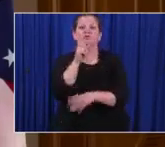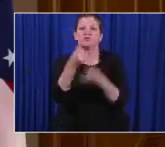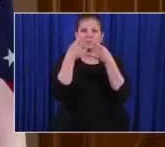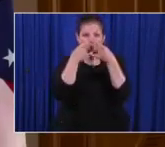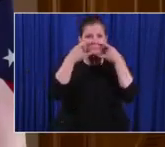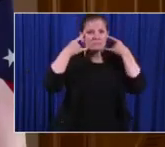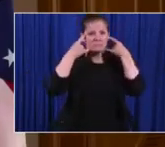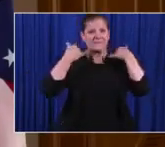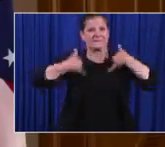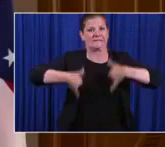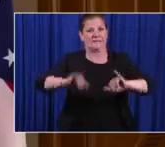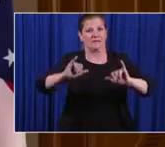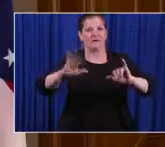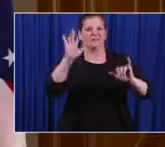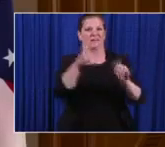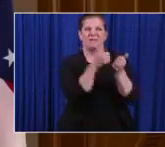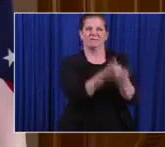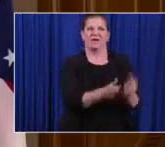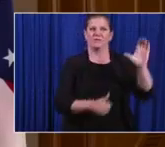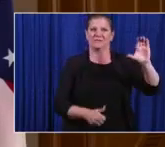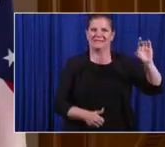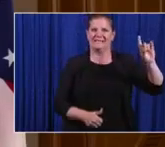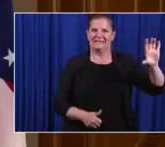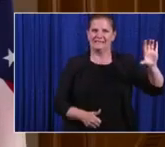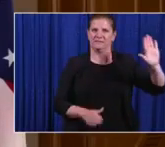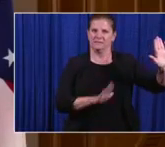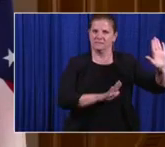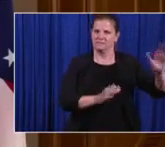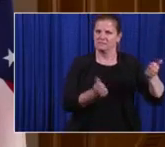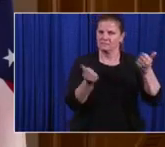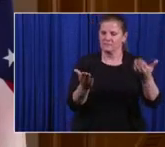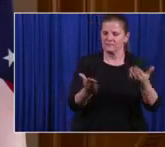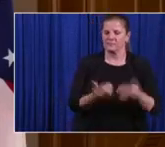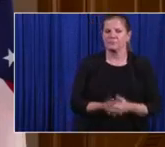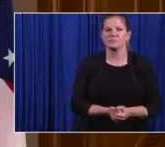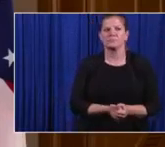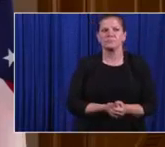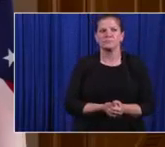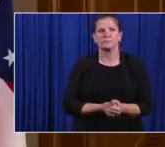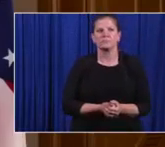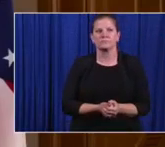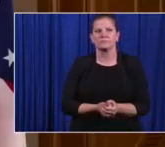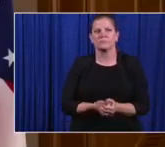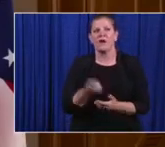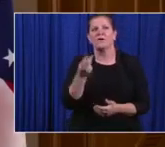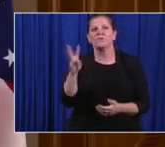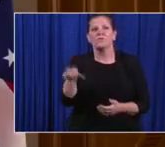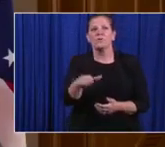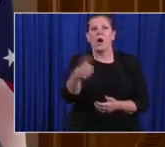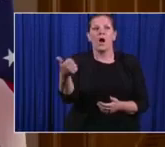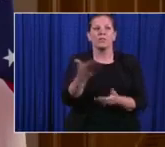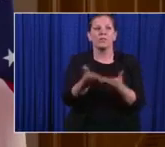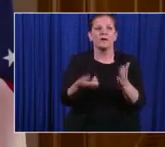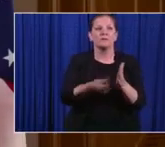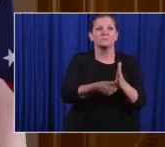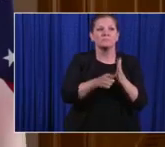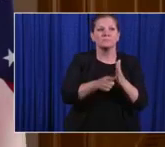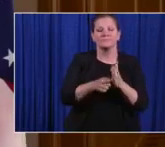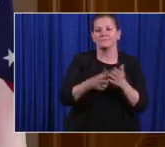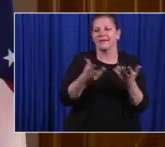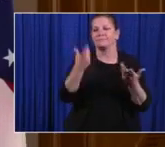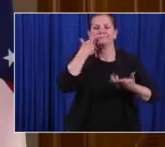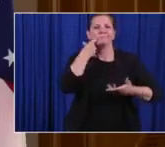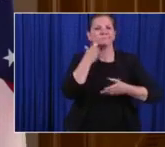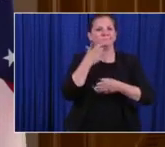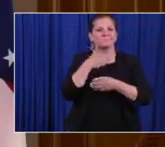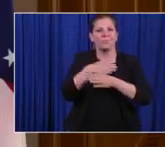guidance. A couple other points just to emphasize again. I got text from a school superintendent this weekend. I